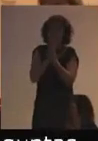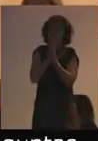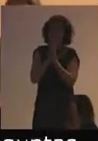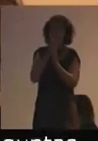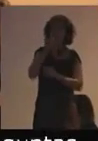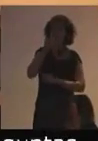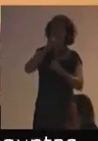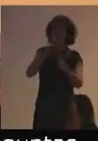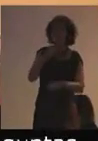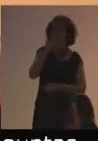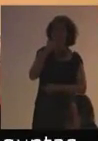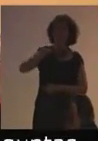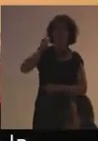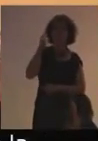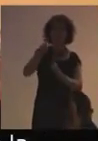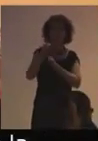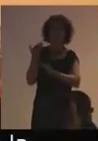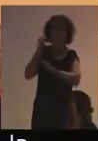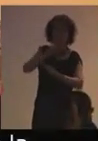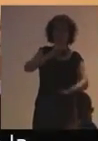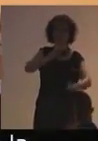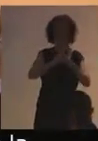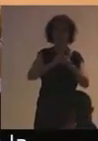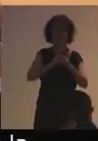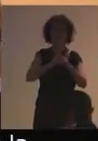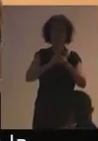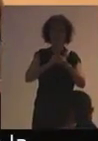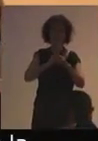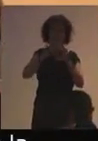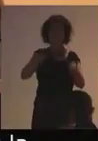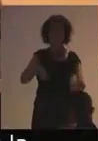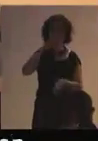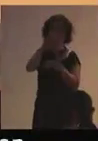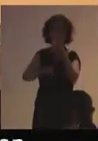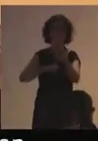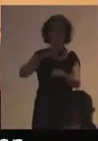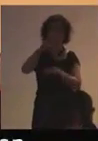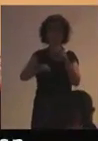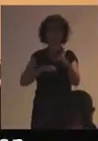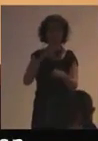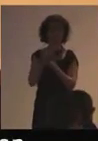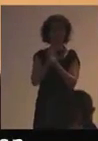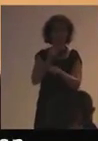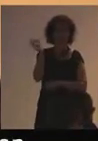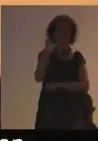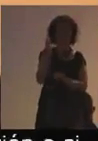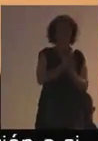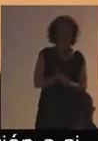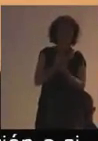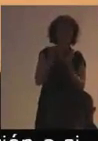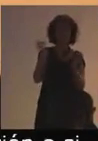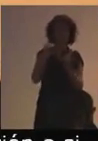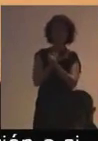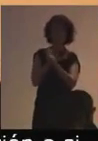We can now start Q&A time, and can I ask you to explain who you are to introduce yourself before you make